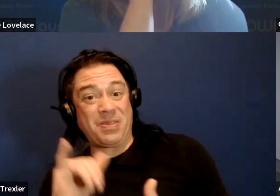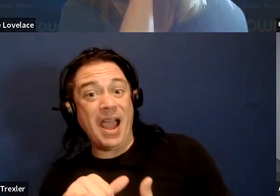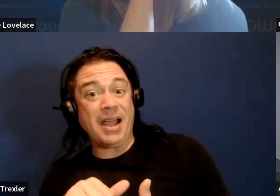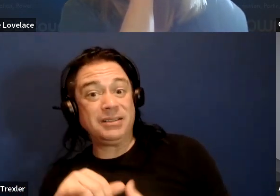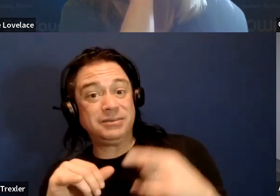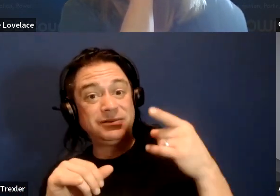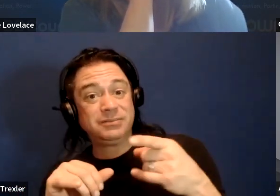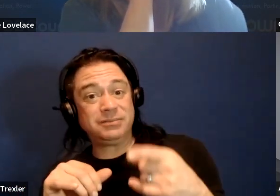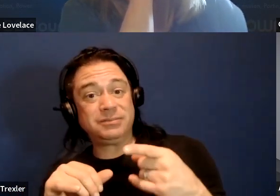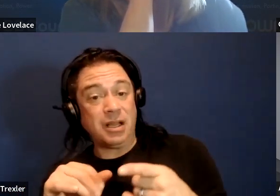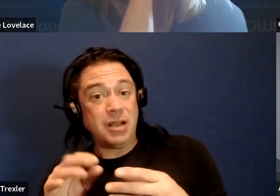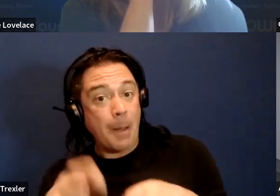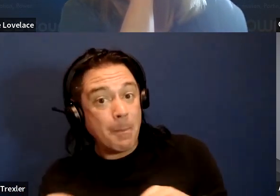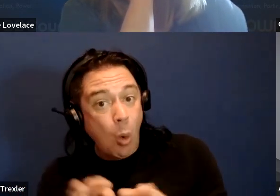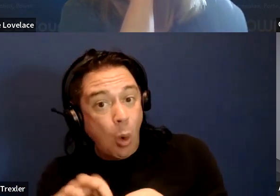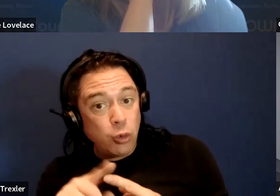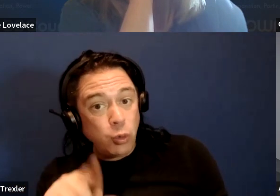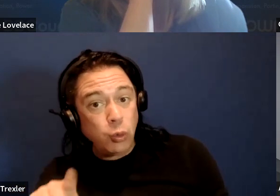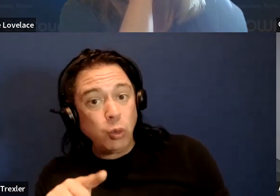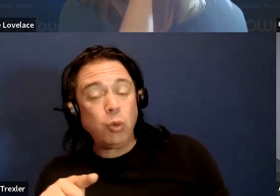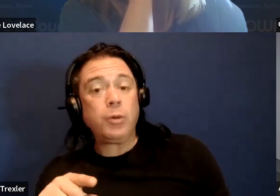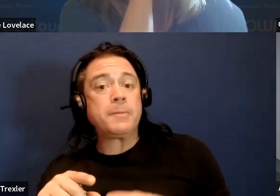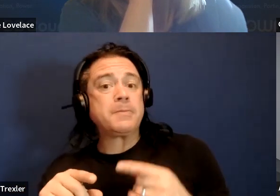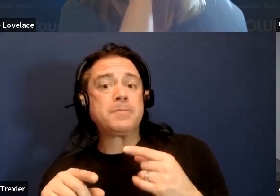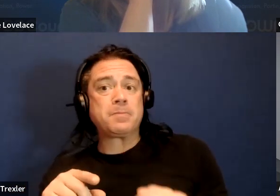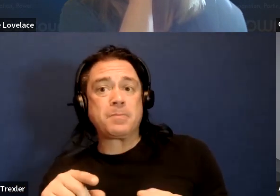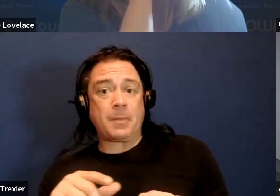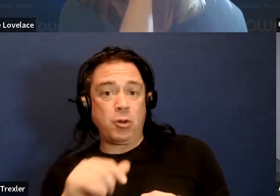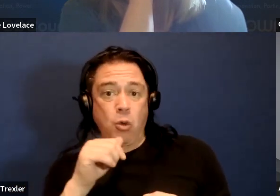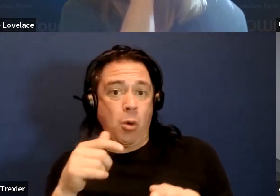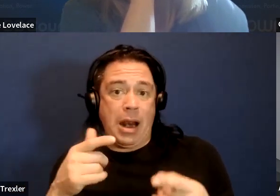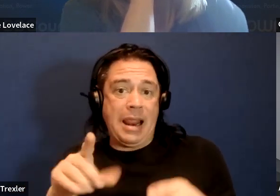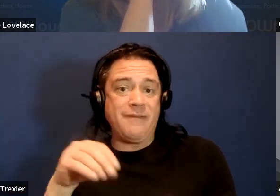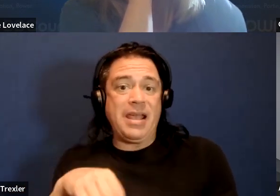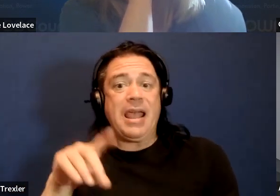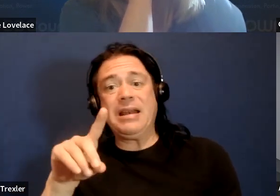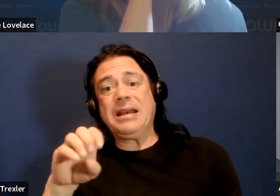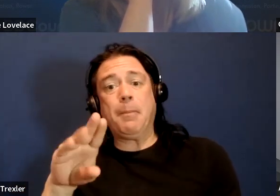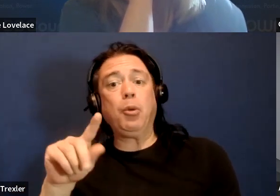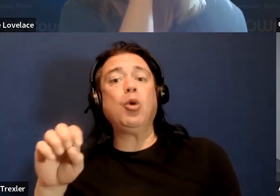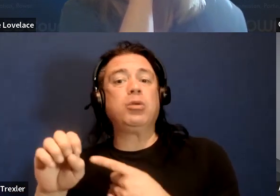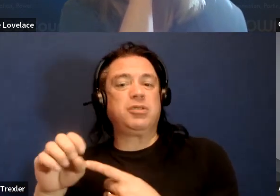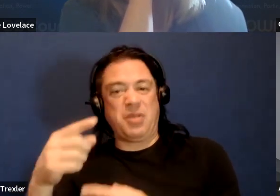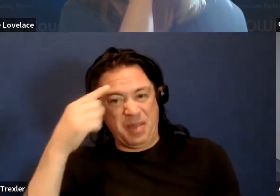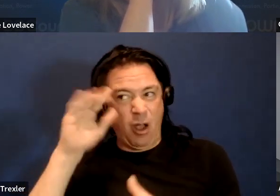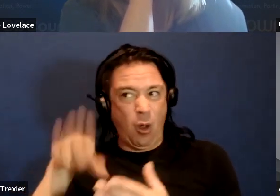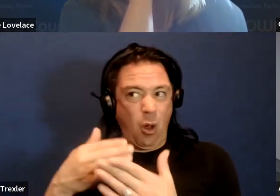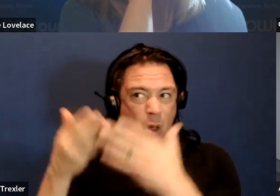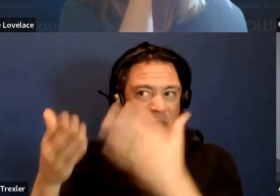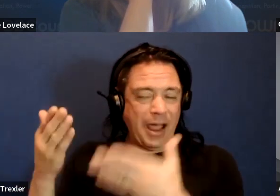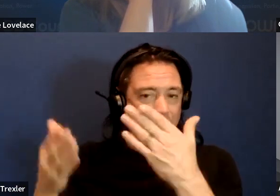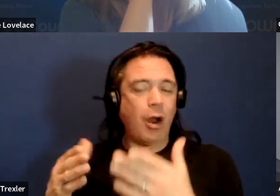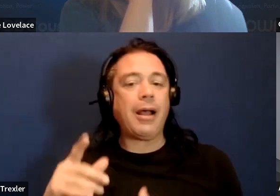is important to you and you don't happen to live in Dubuque where they think it's all happening, I